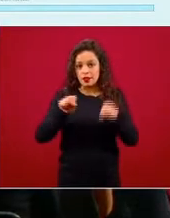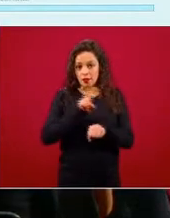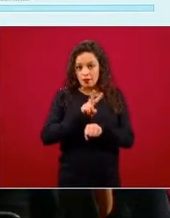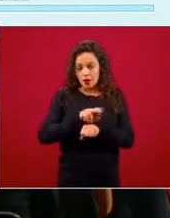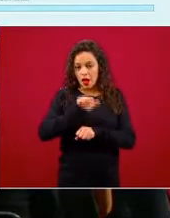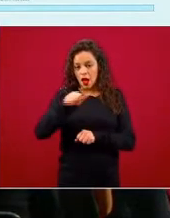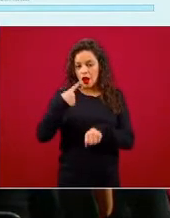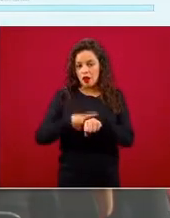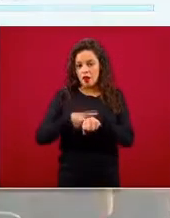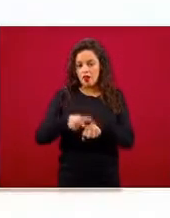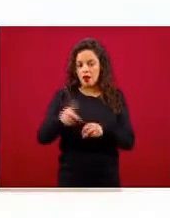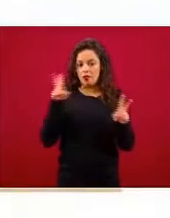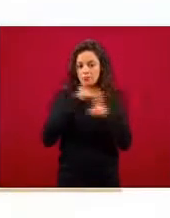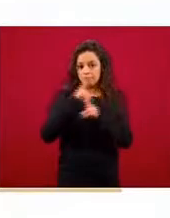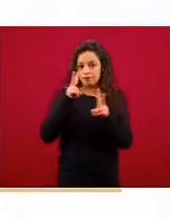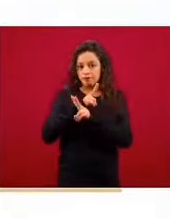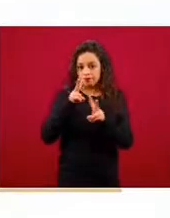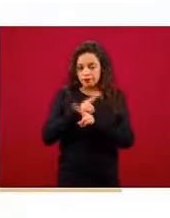surveillance